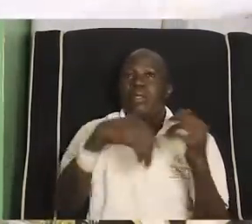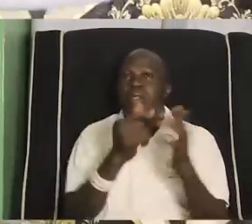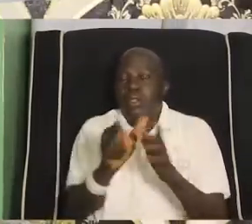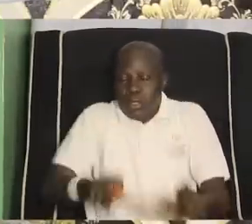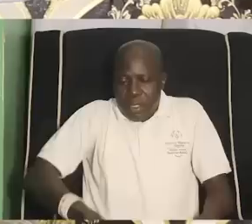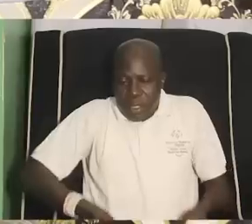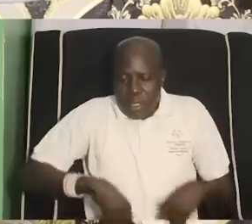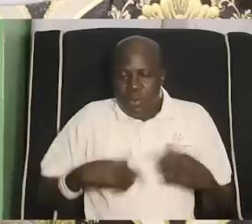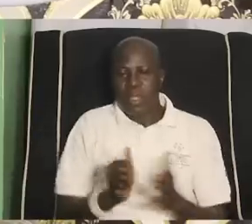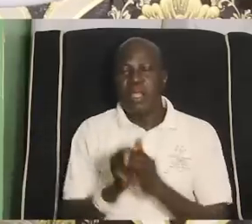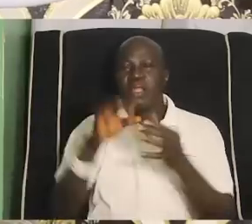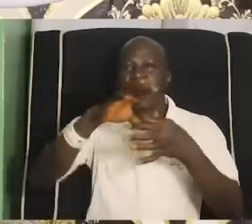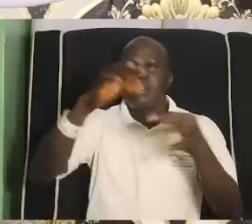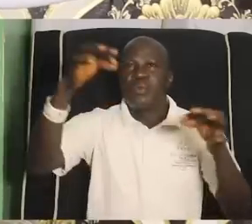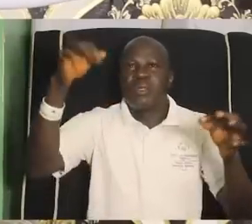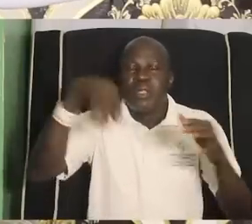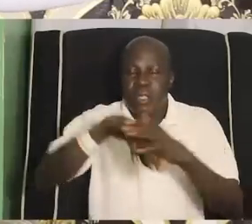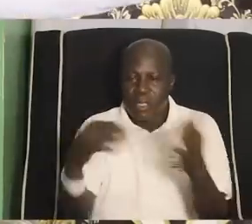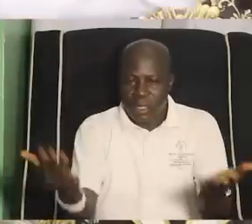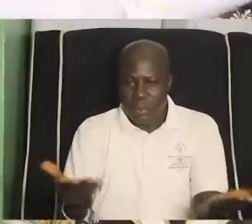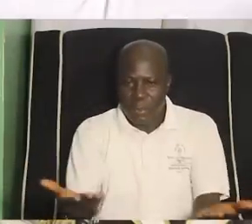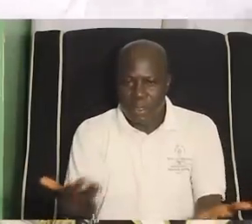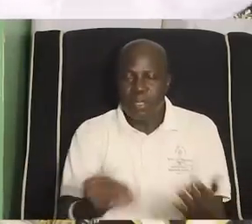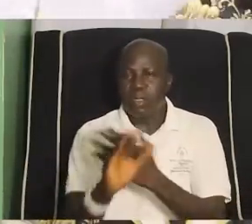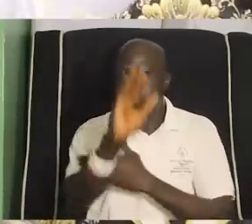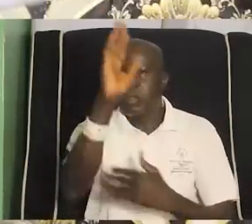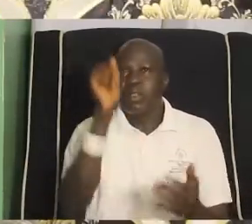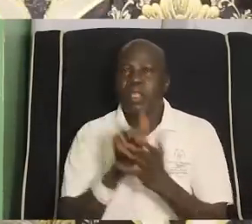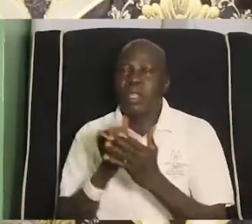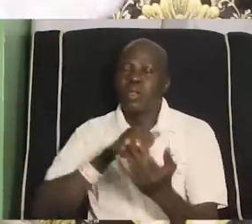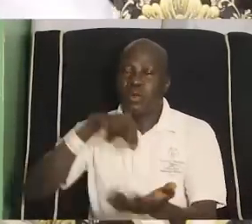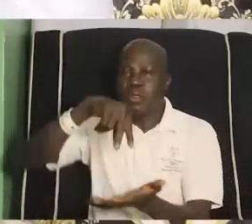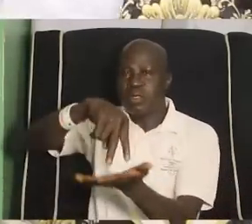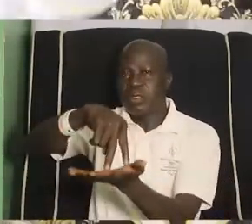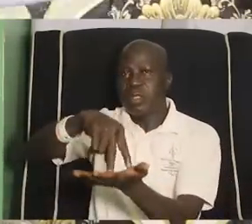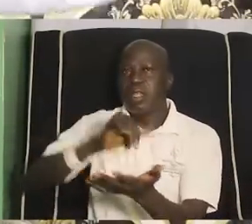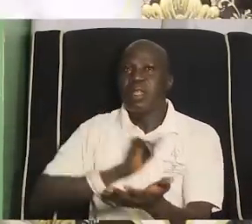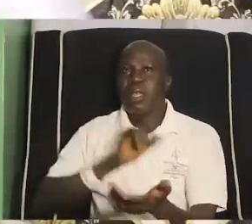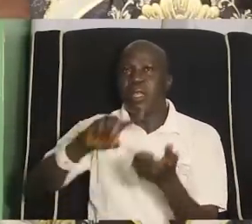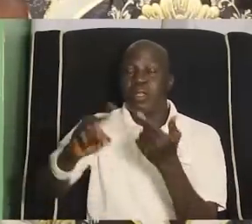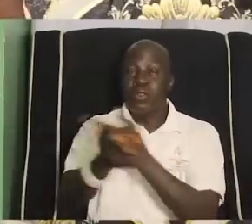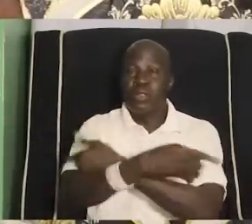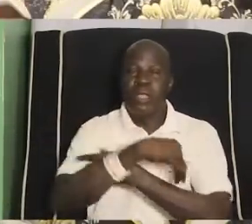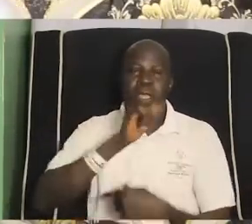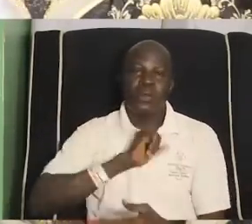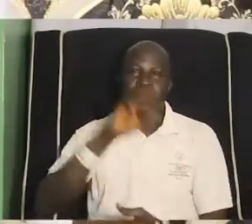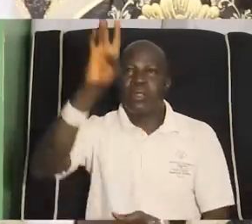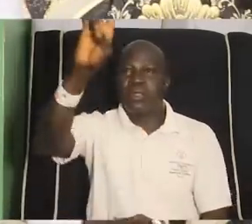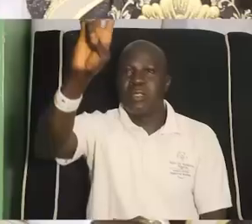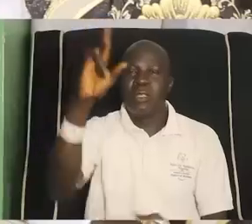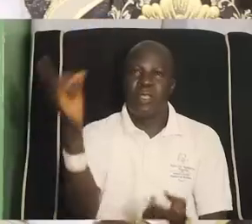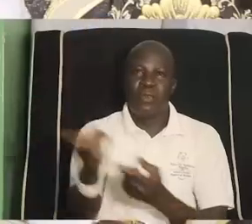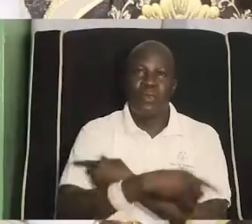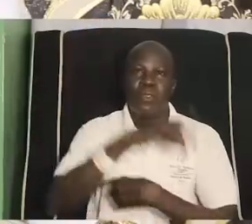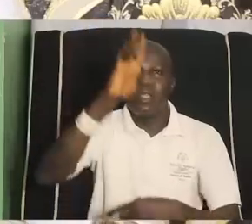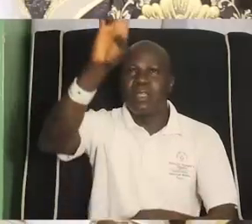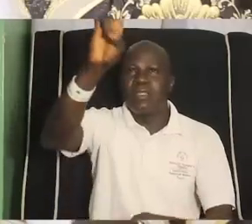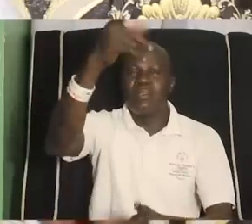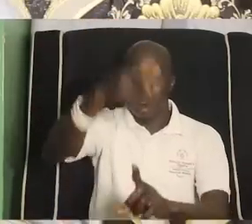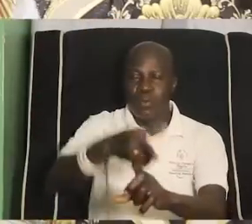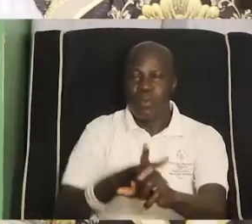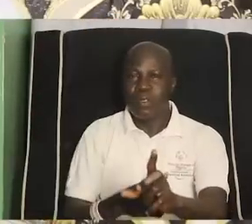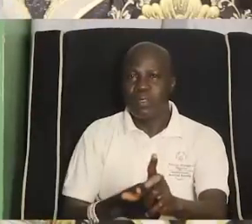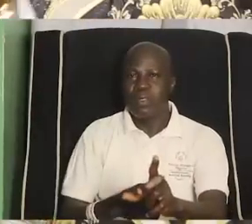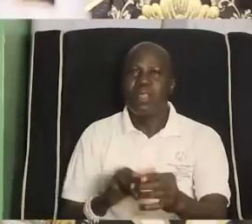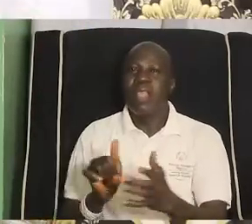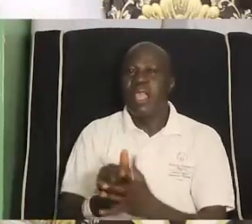Lord lives and is born. Before the Lord, the one that I stand. Today the